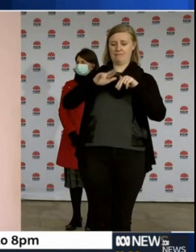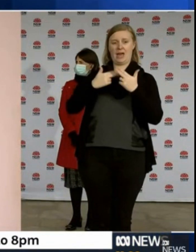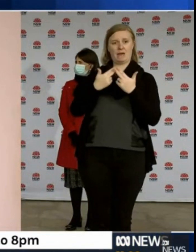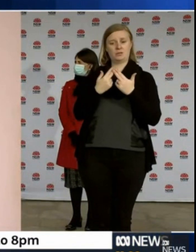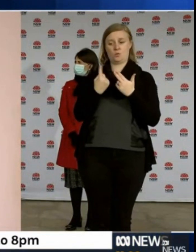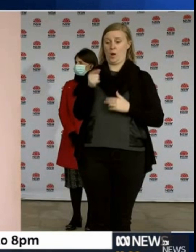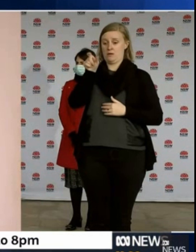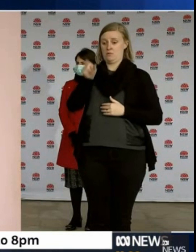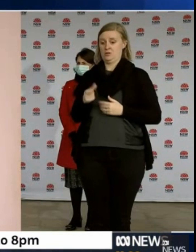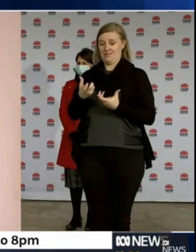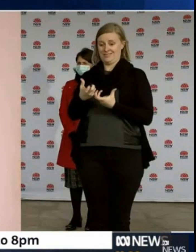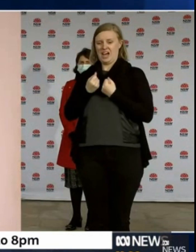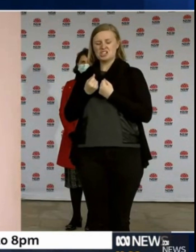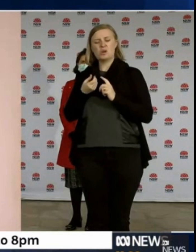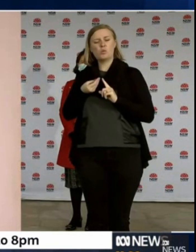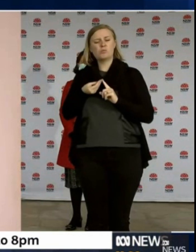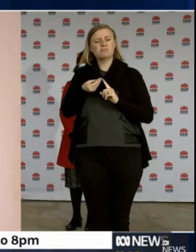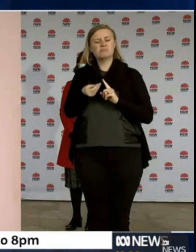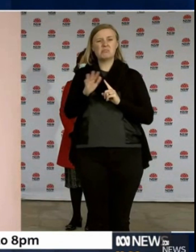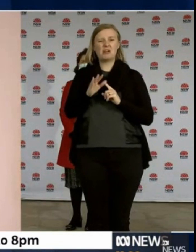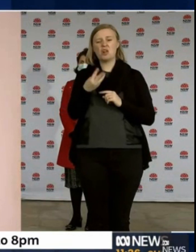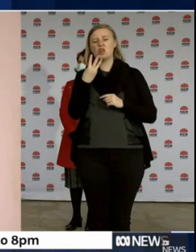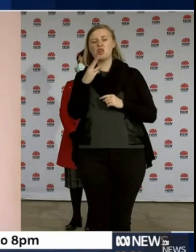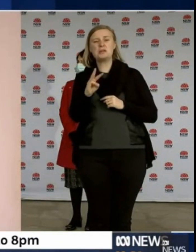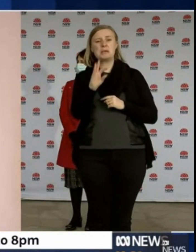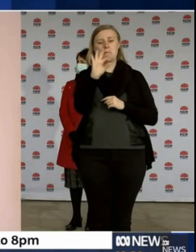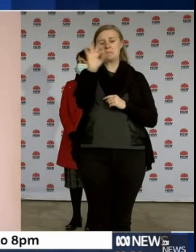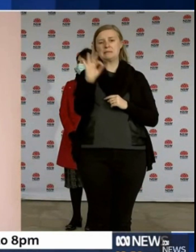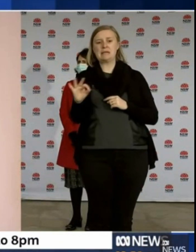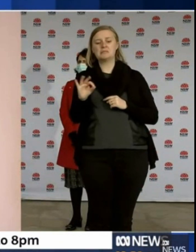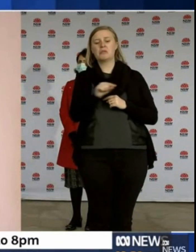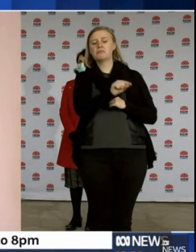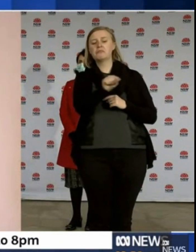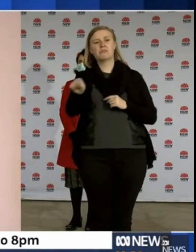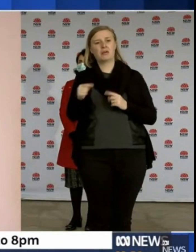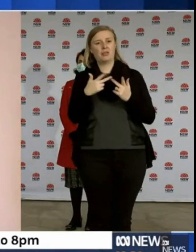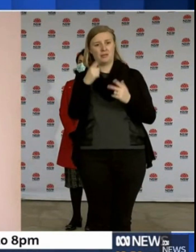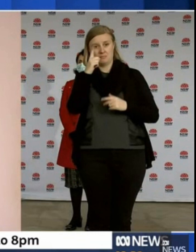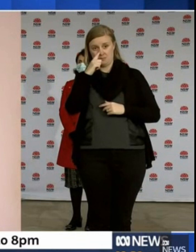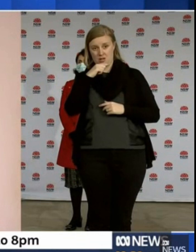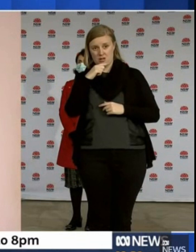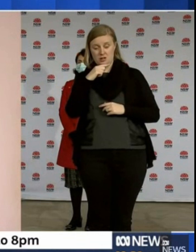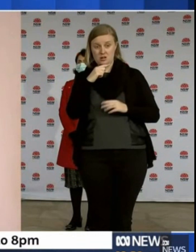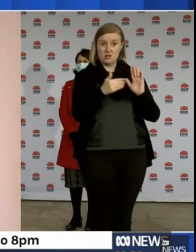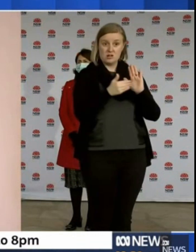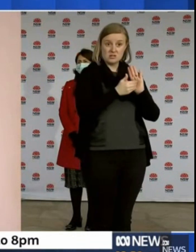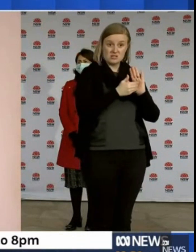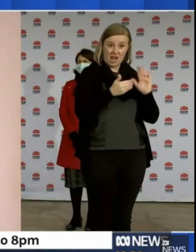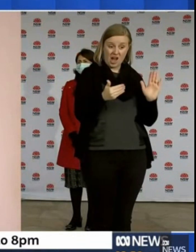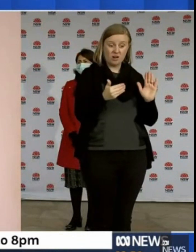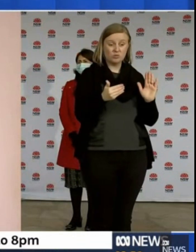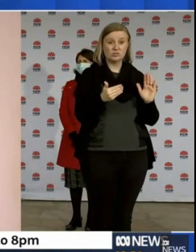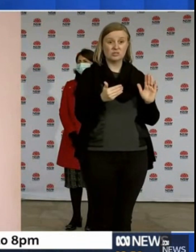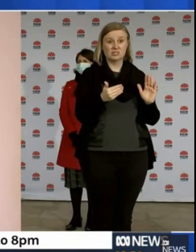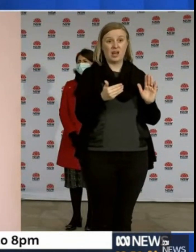attack rate around 30%. And as I said to the ministers indicated, we're seeing